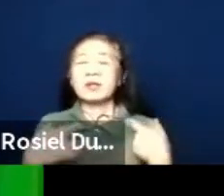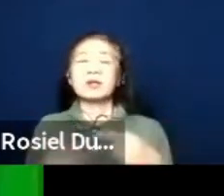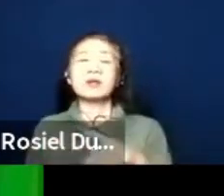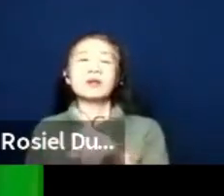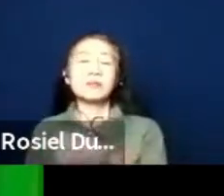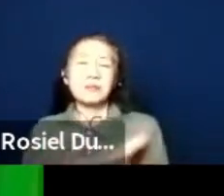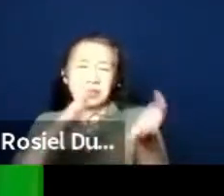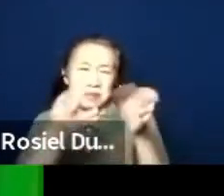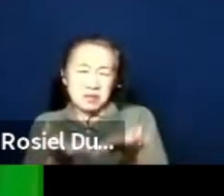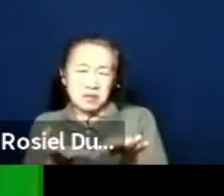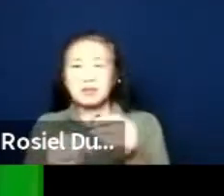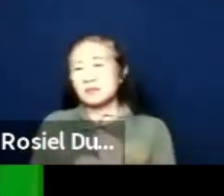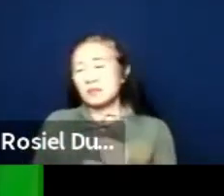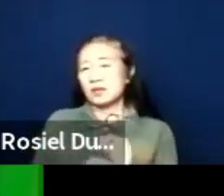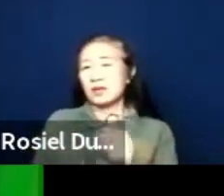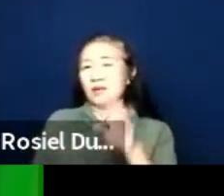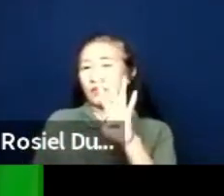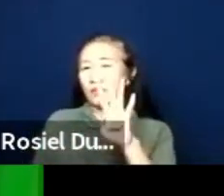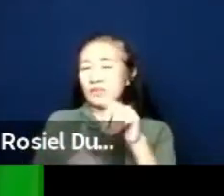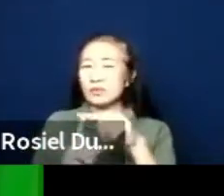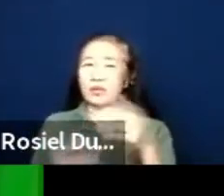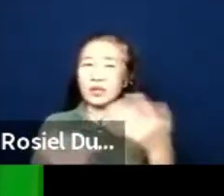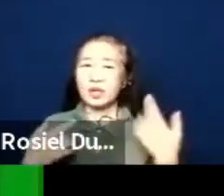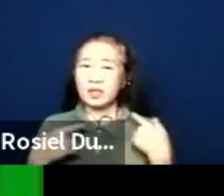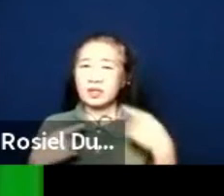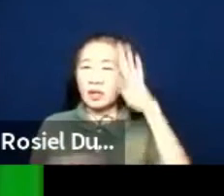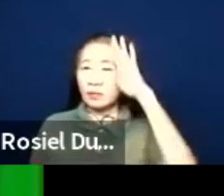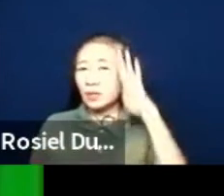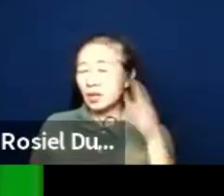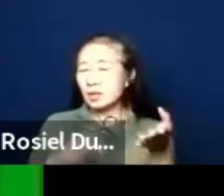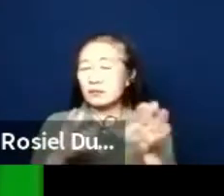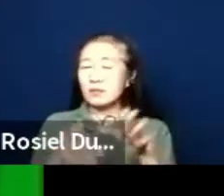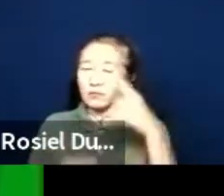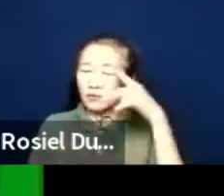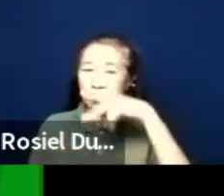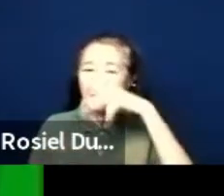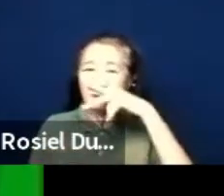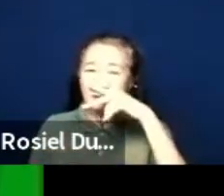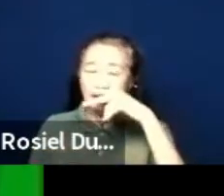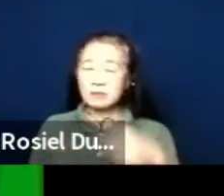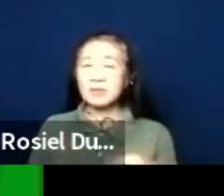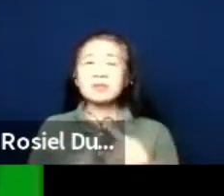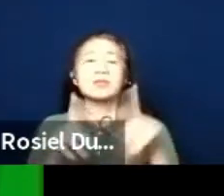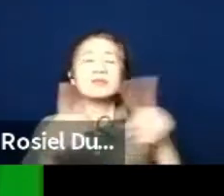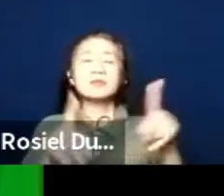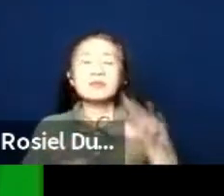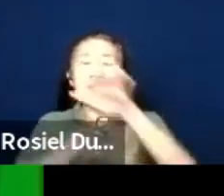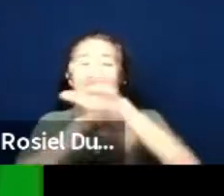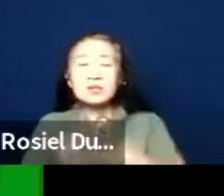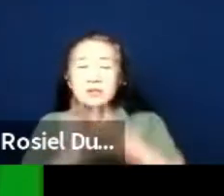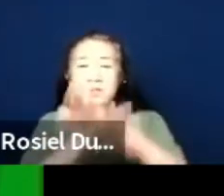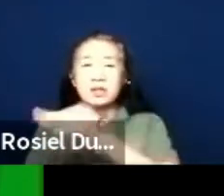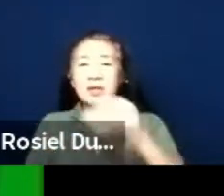dying. Around 4 to 6 minutes is when you start to have brain death. When it comes to kids, the recommendations are a bit different. Compressions